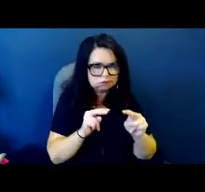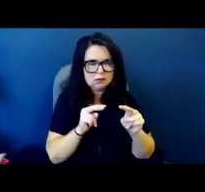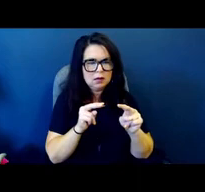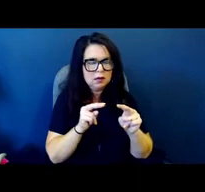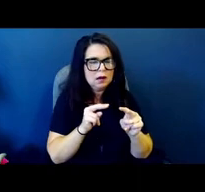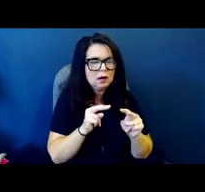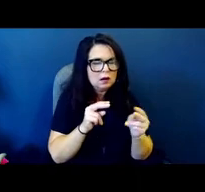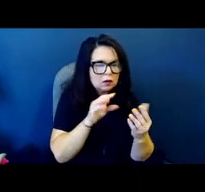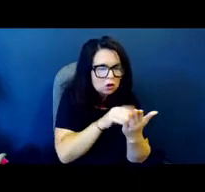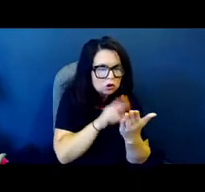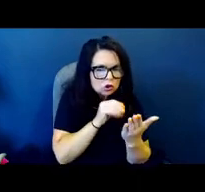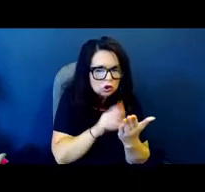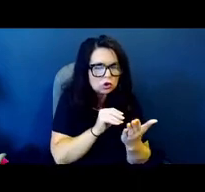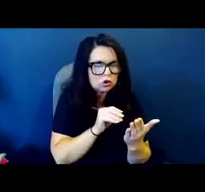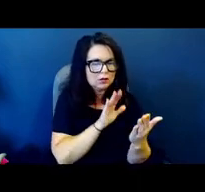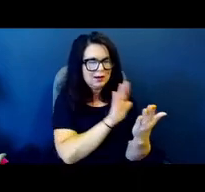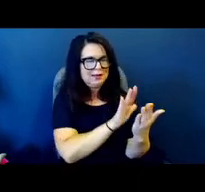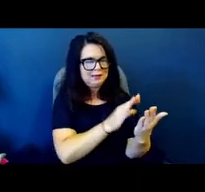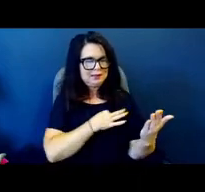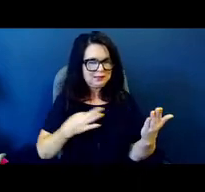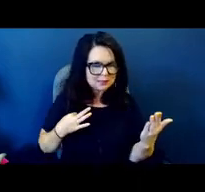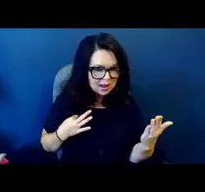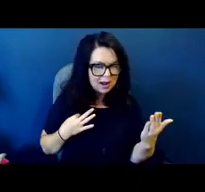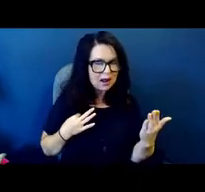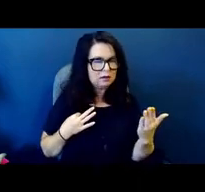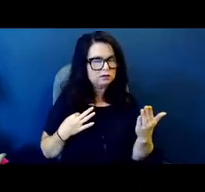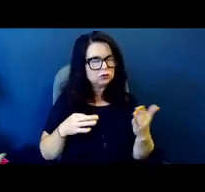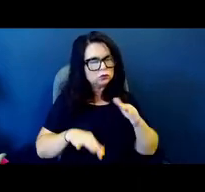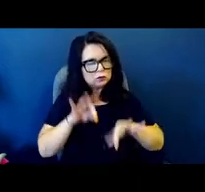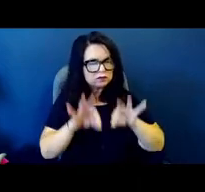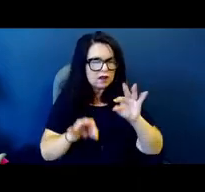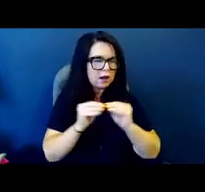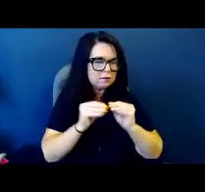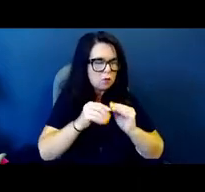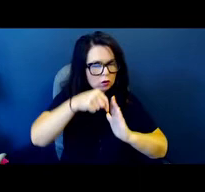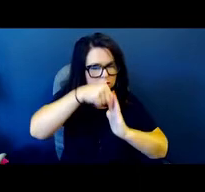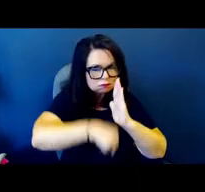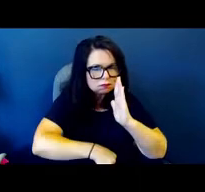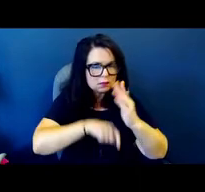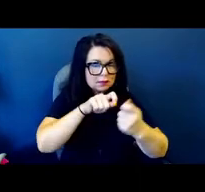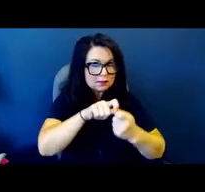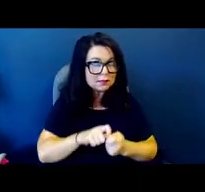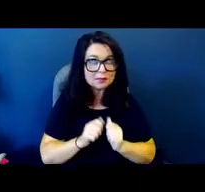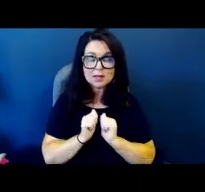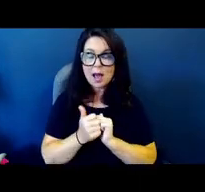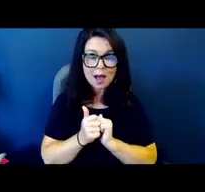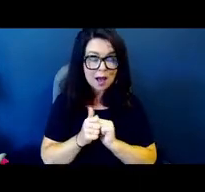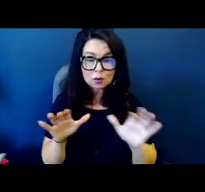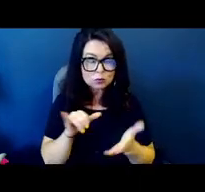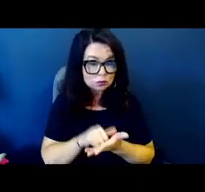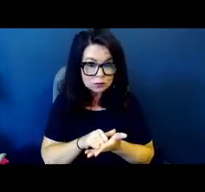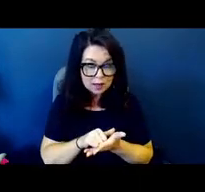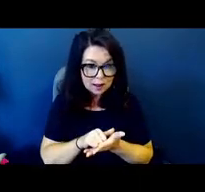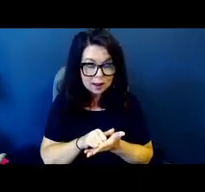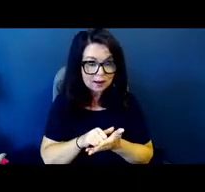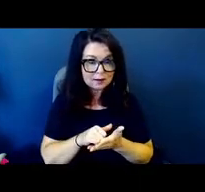the people working for him and find this out in a more detailed way. And one of the ways to do that, even from